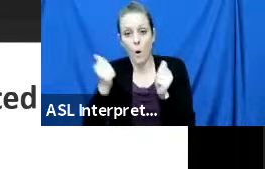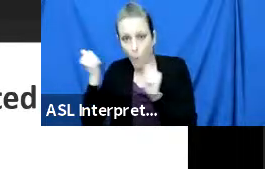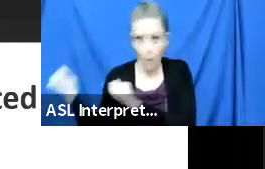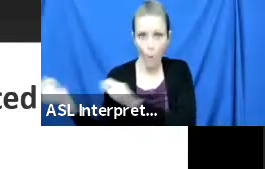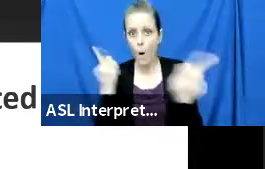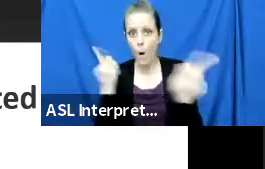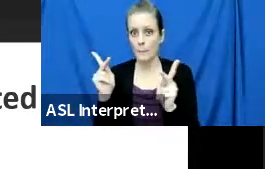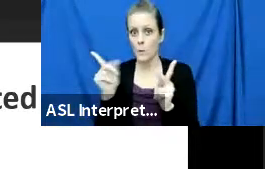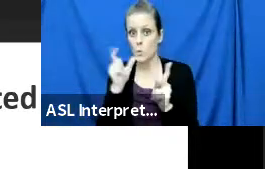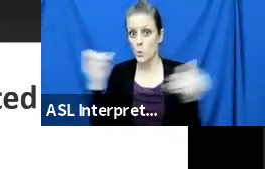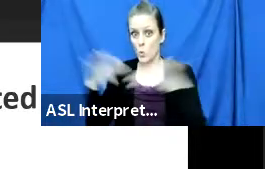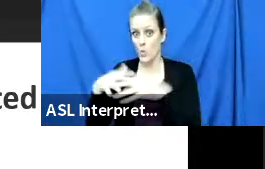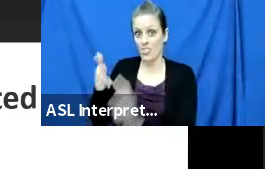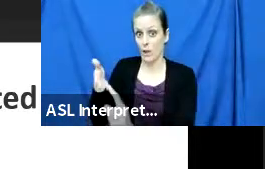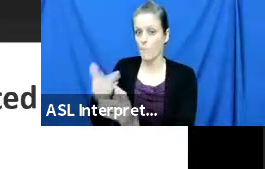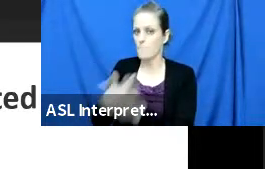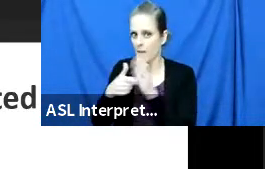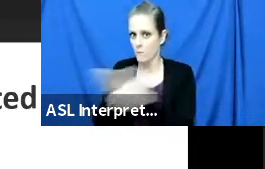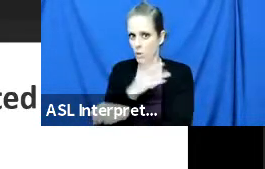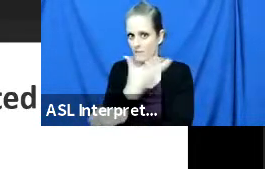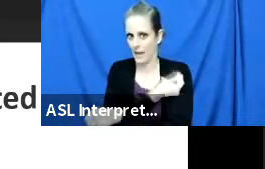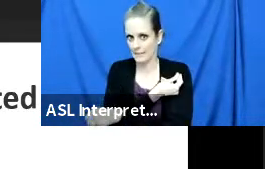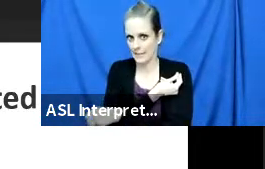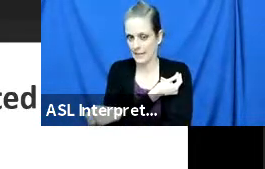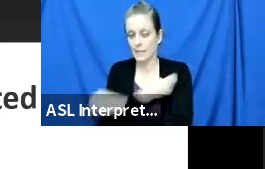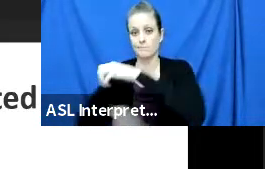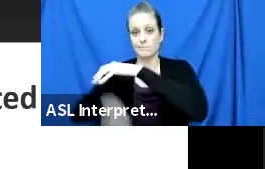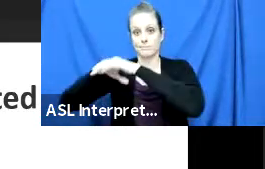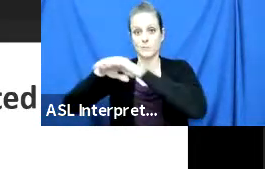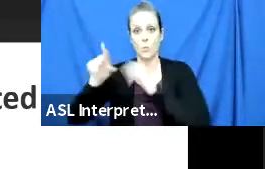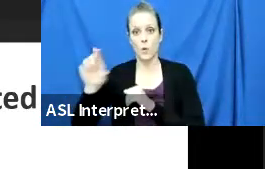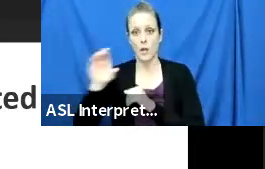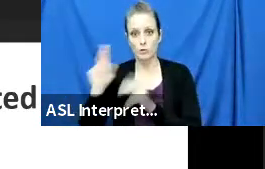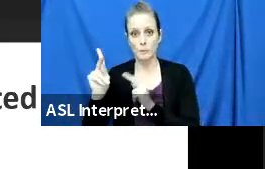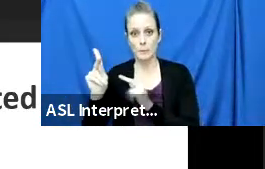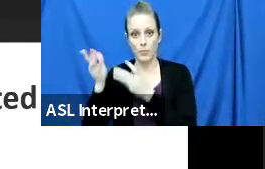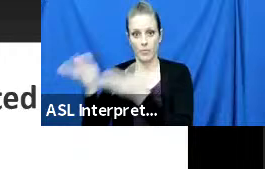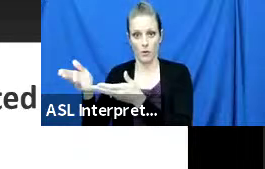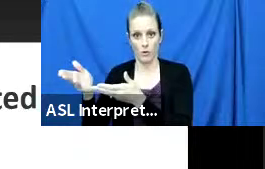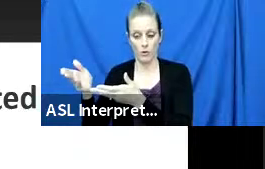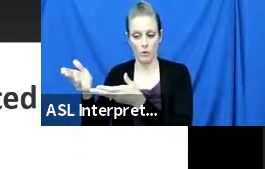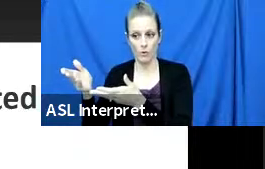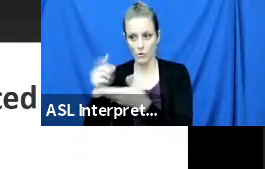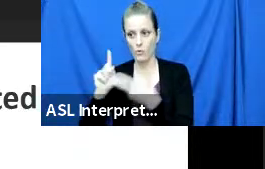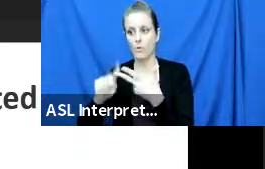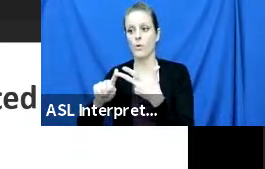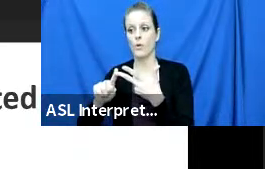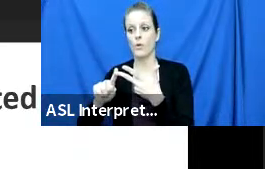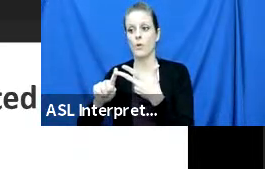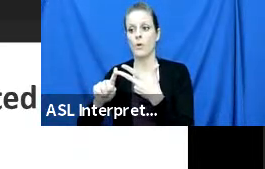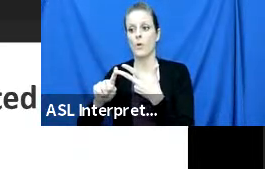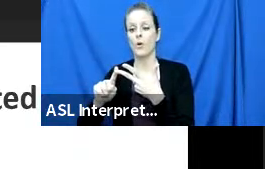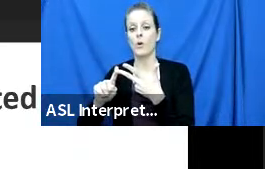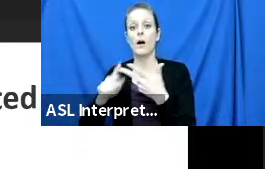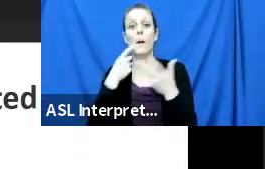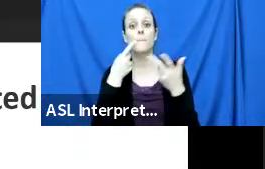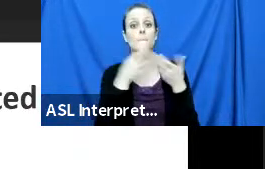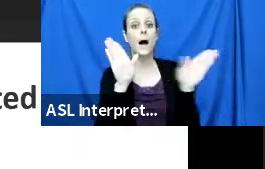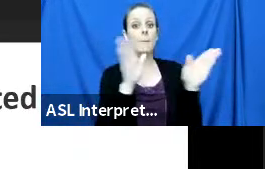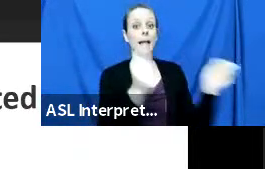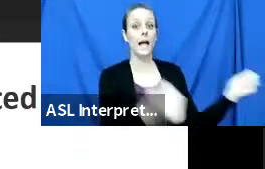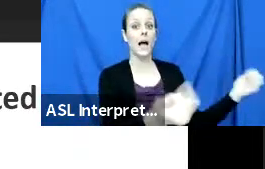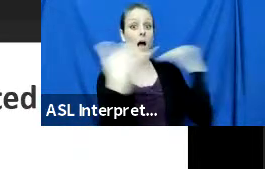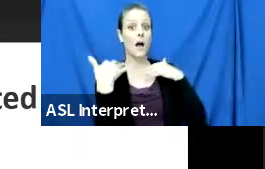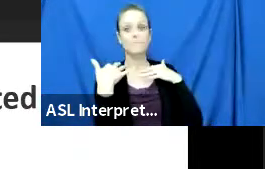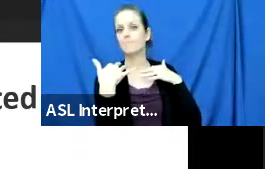vaccinated, that there's no more than 100 individuals present, and that the space is not open to the general